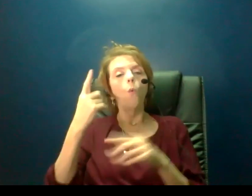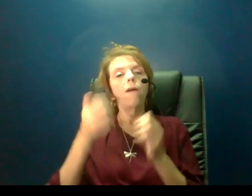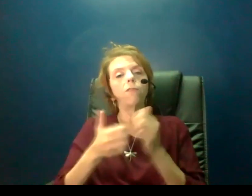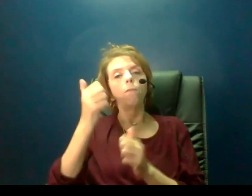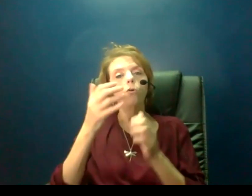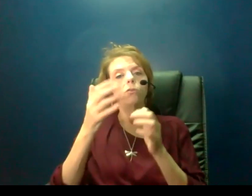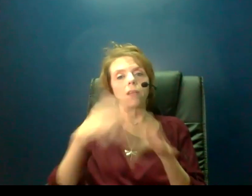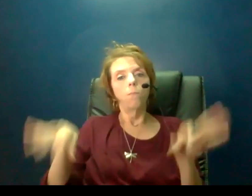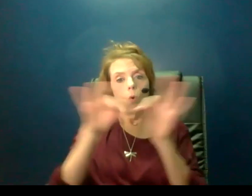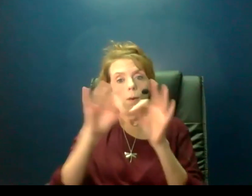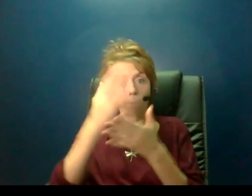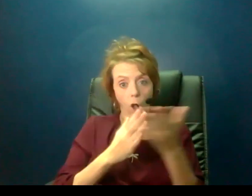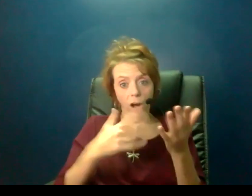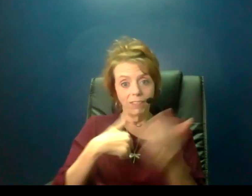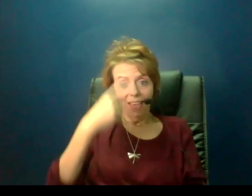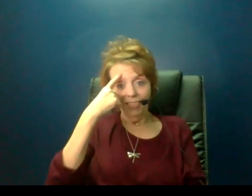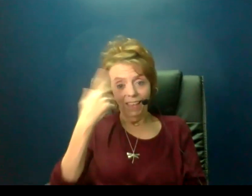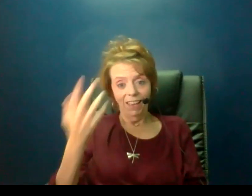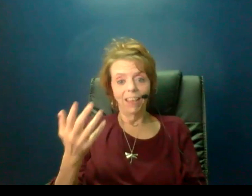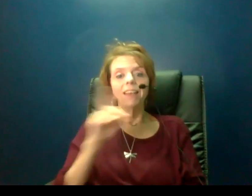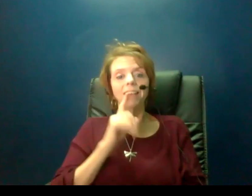parts, I think, is the